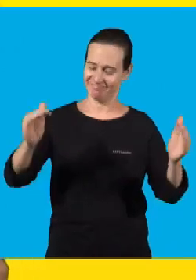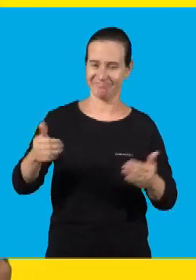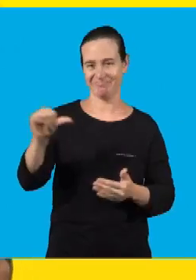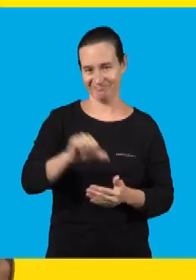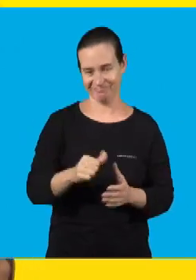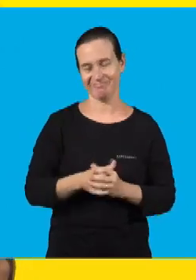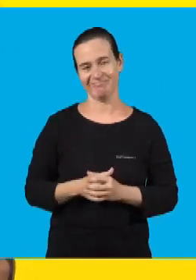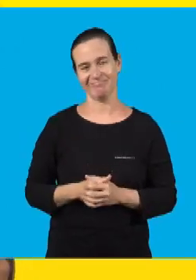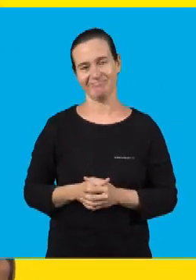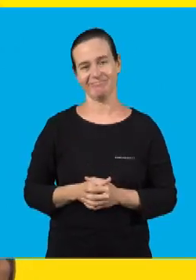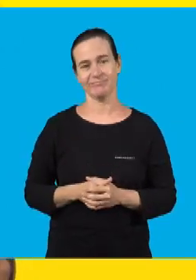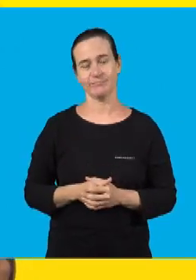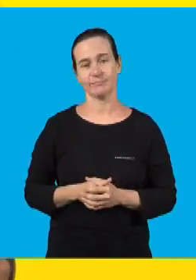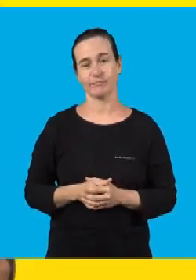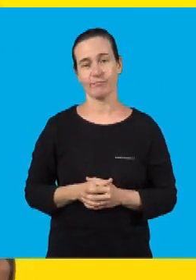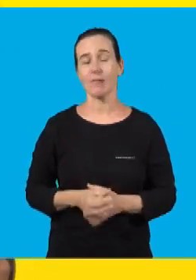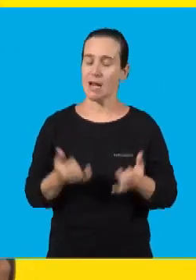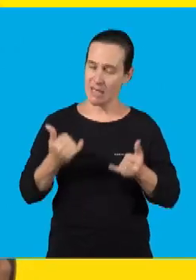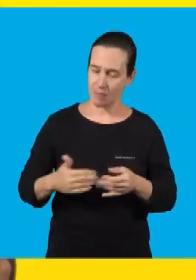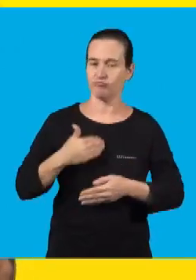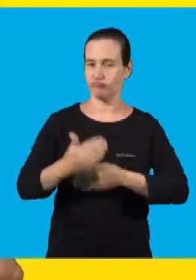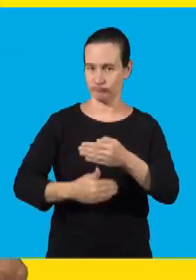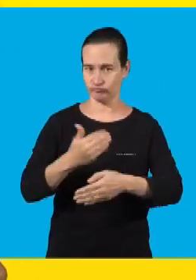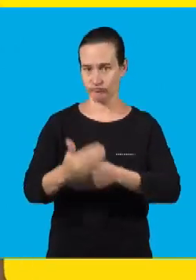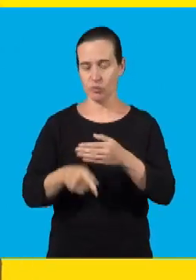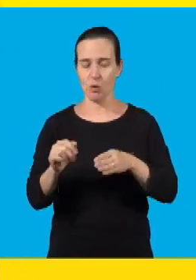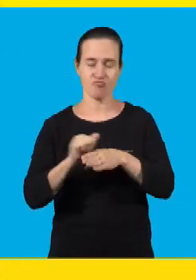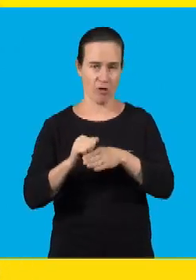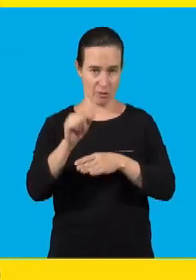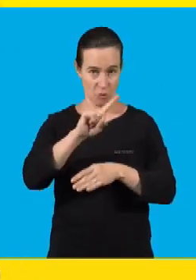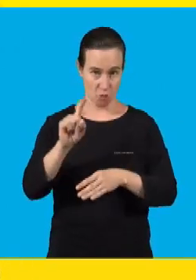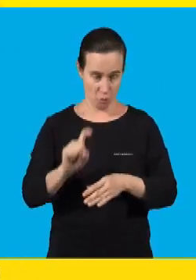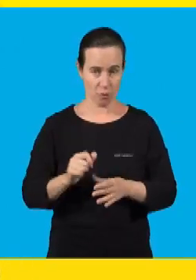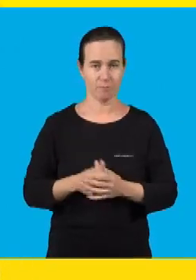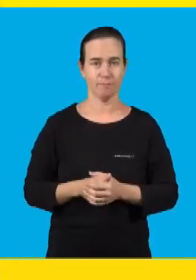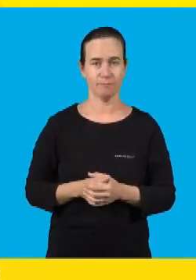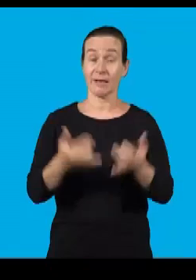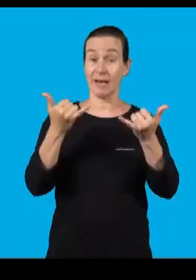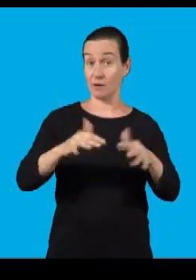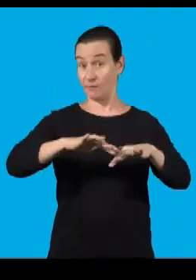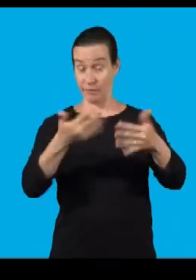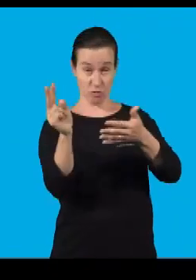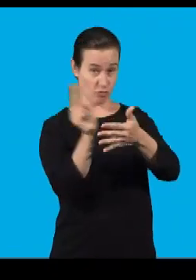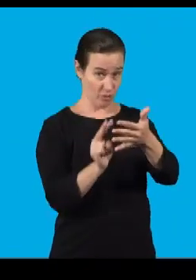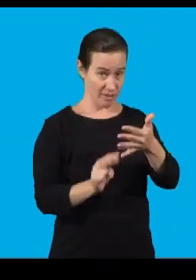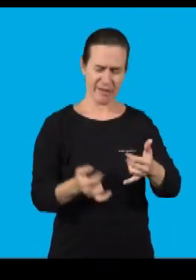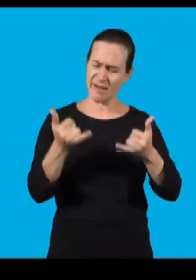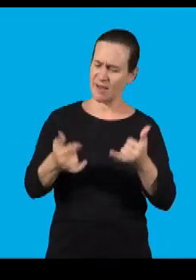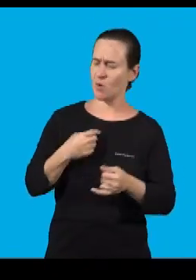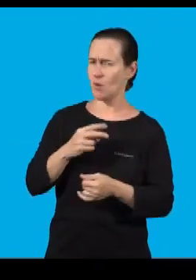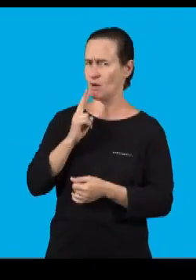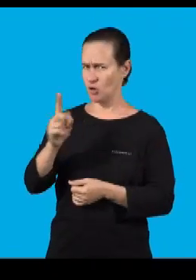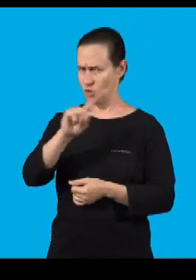Learners, welcome back from your little break. We will now continue with our practice questions, all right? Now we're going to look at